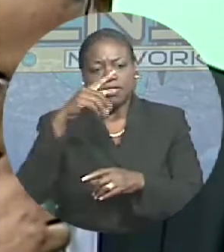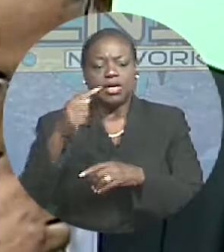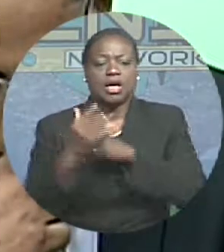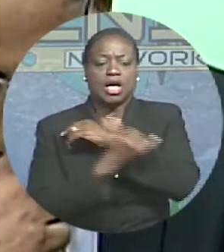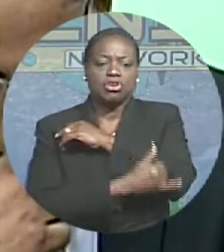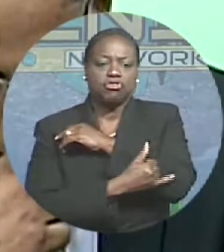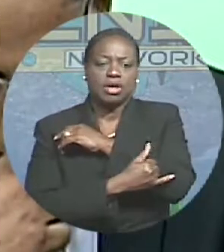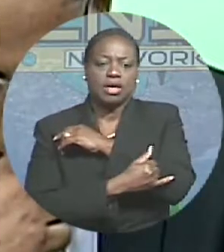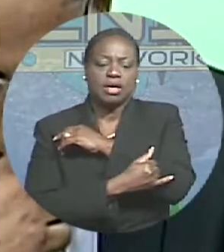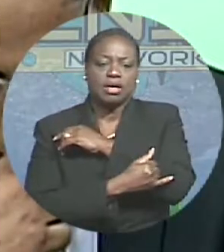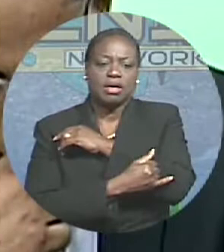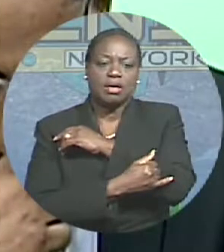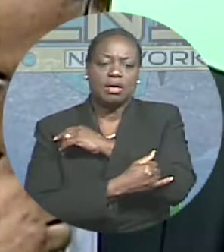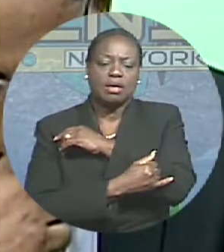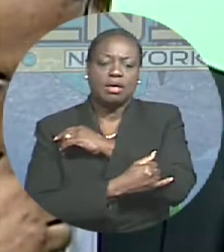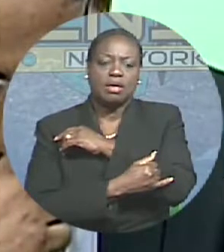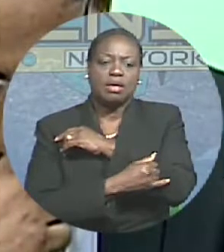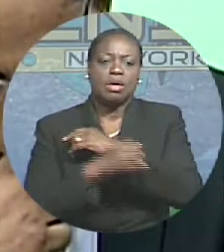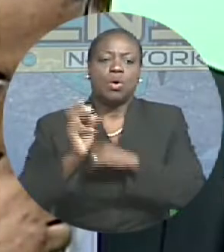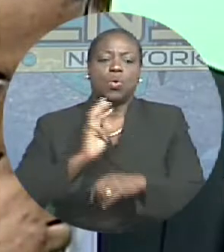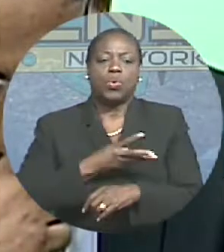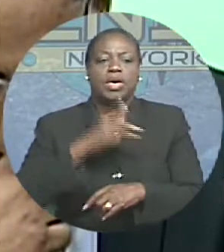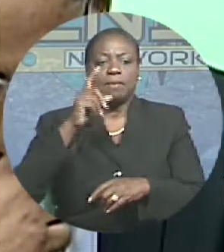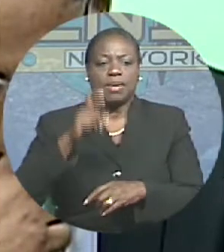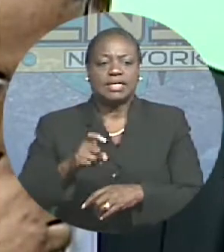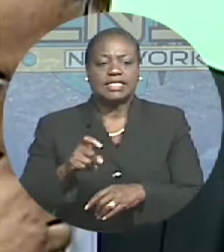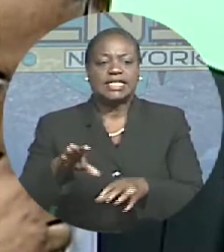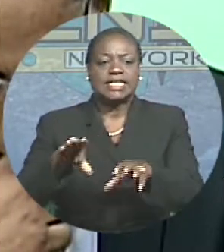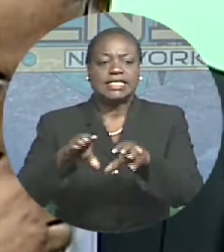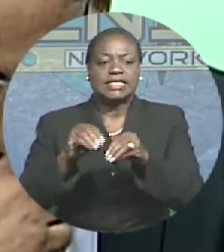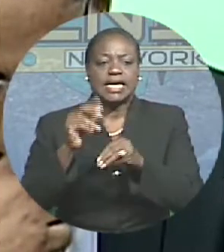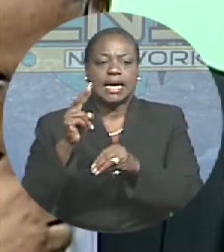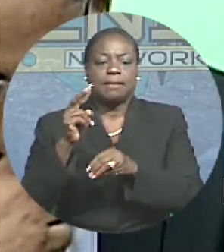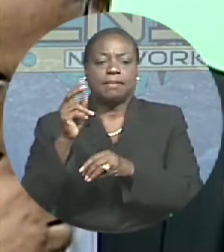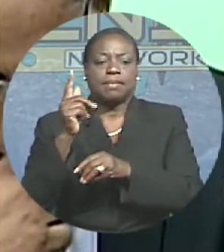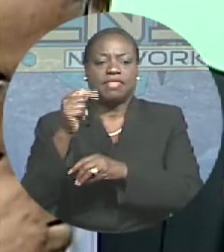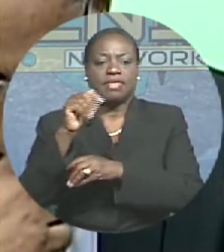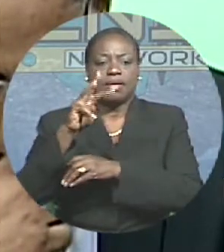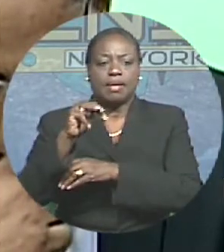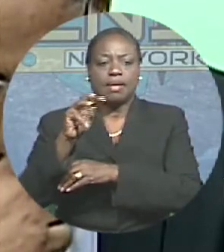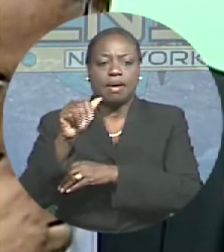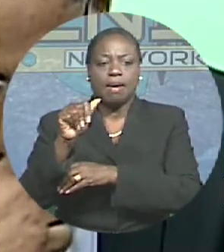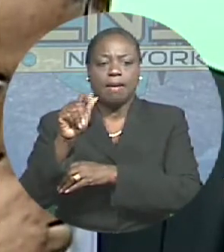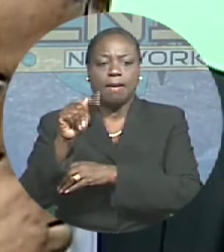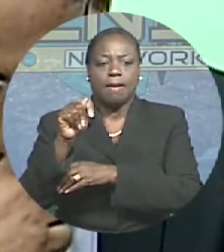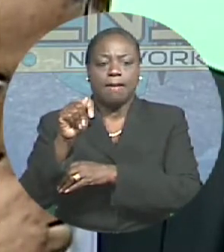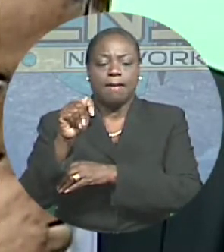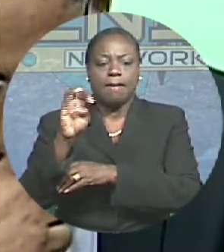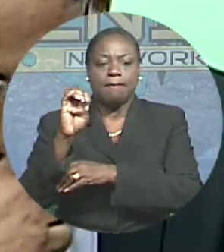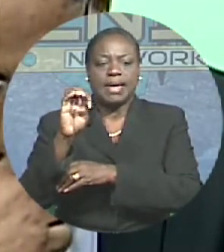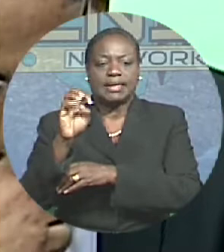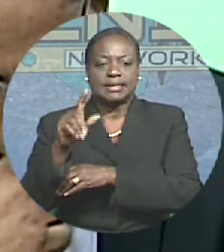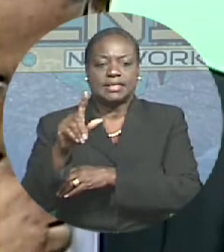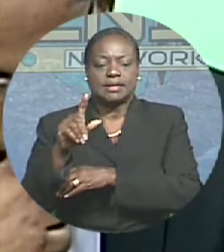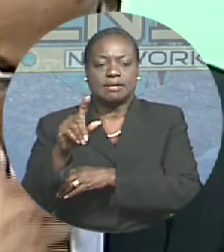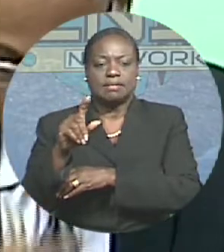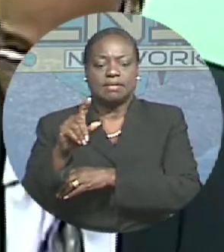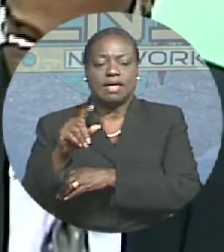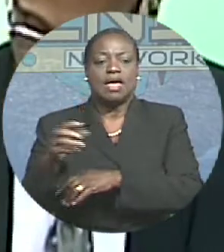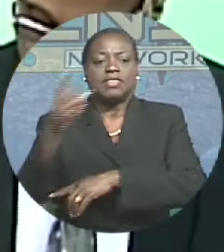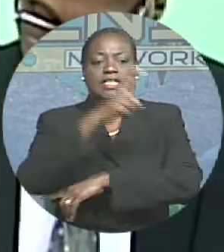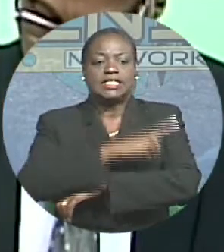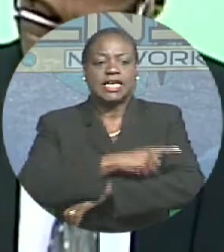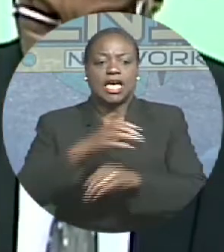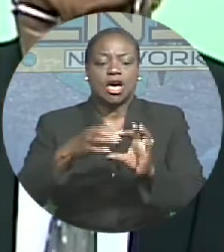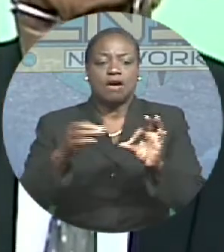Mr. Speaker, we have to take up the mantle. The men of the day for majority rule, they achieved